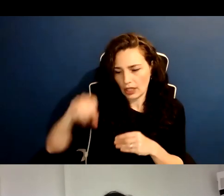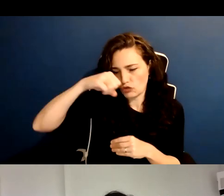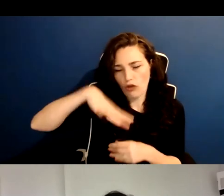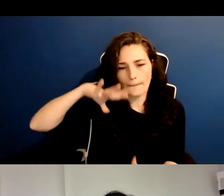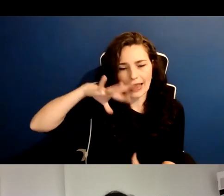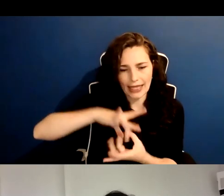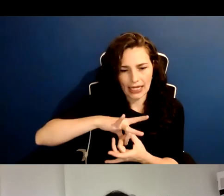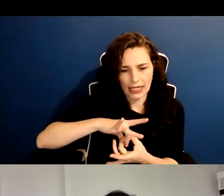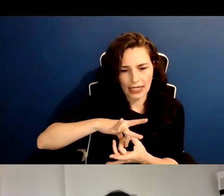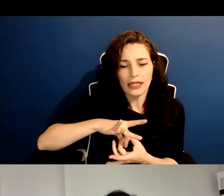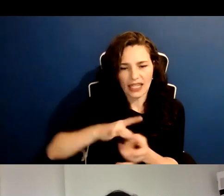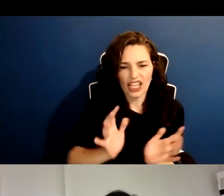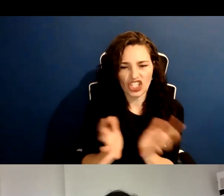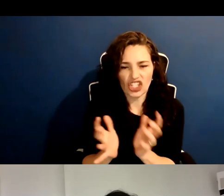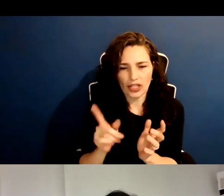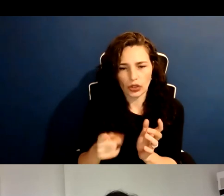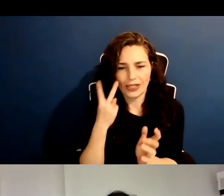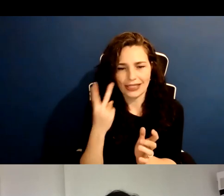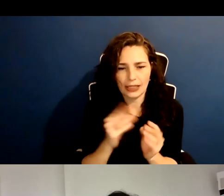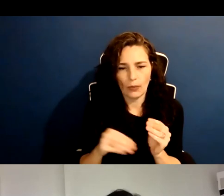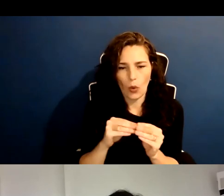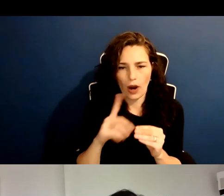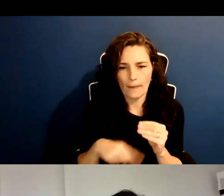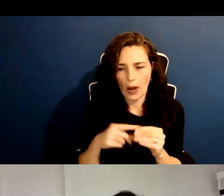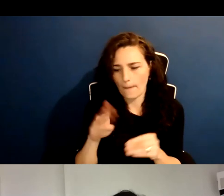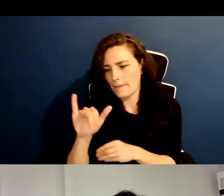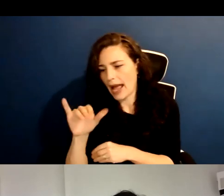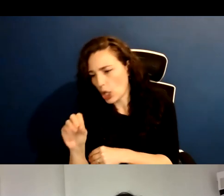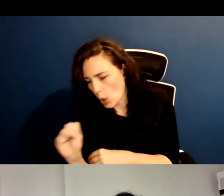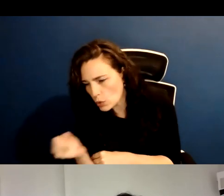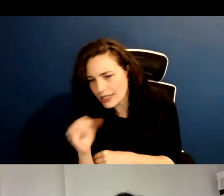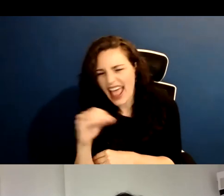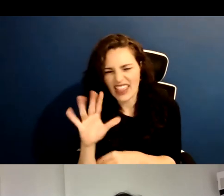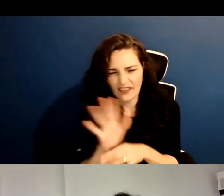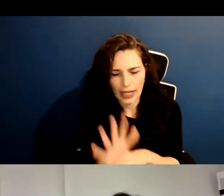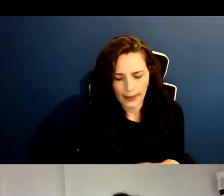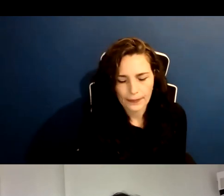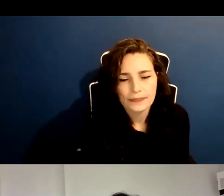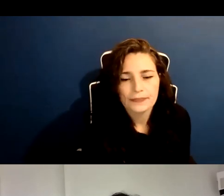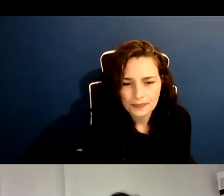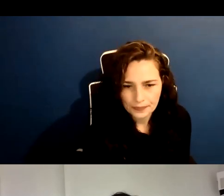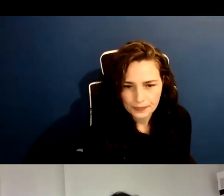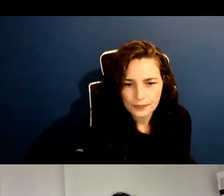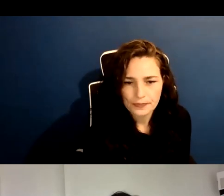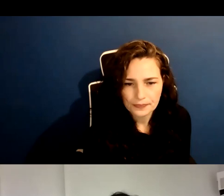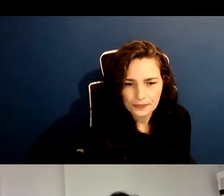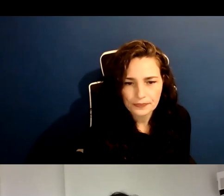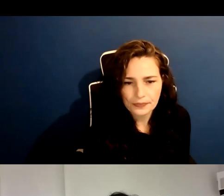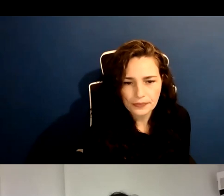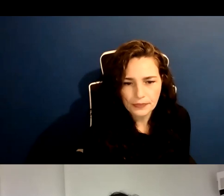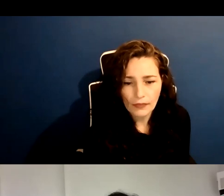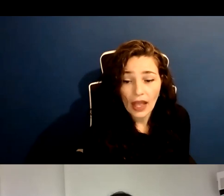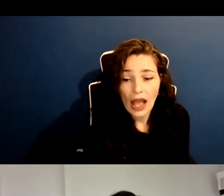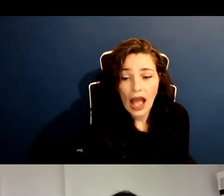the bios and more about the film. All of that being said, I wanted to revisit your application and your original